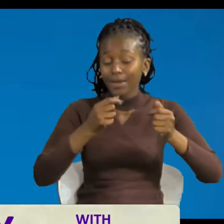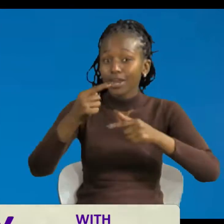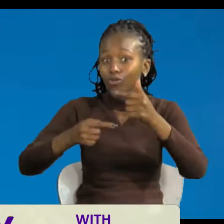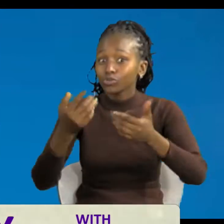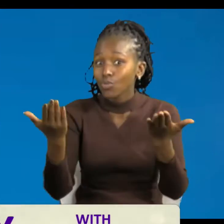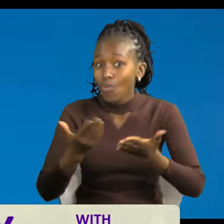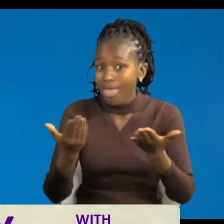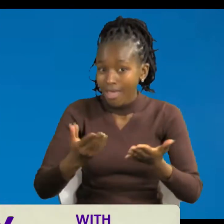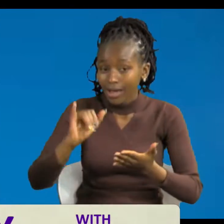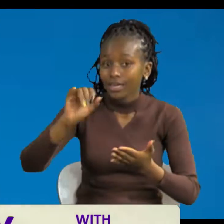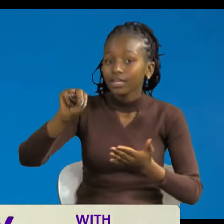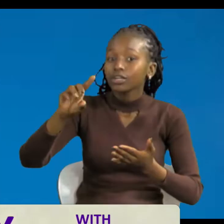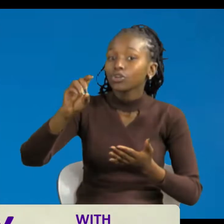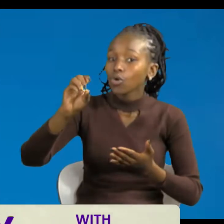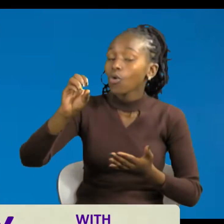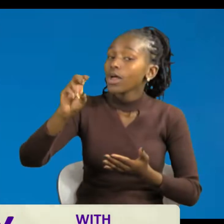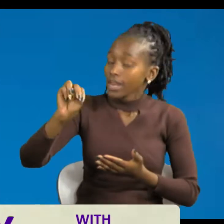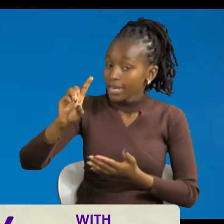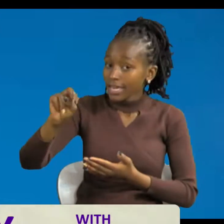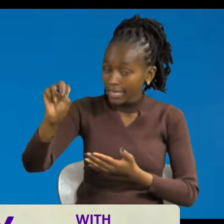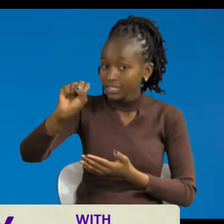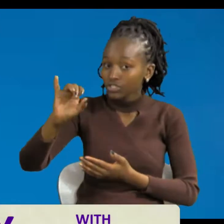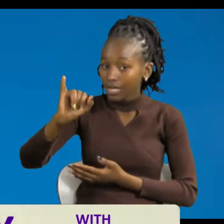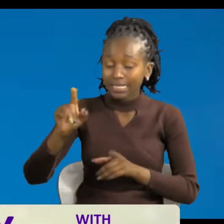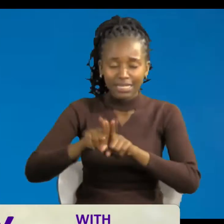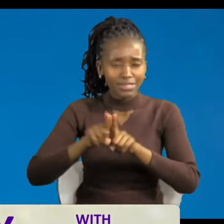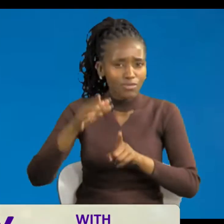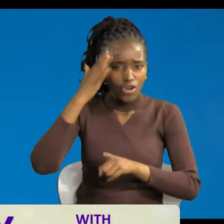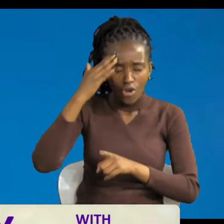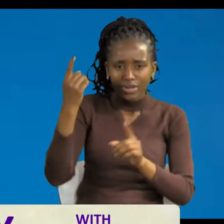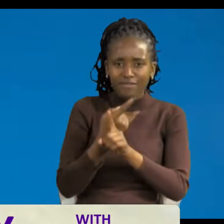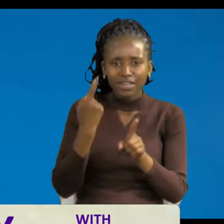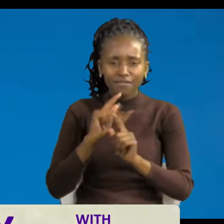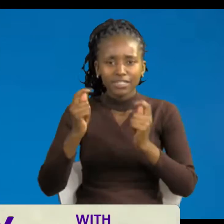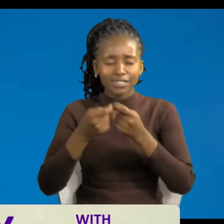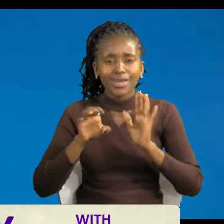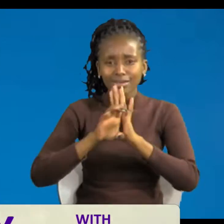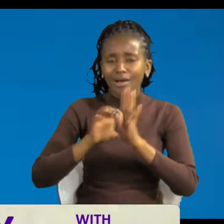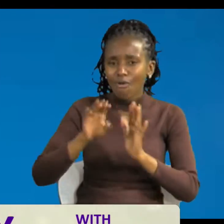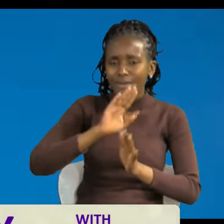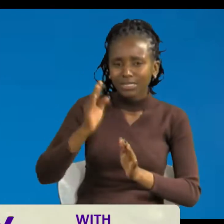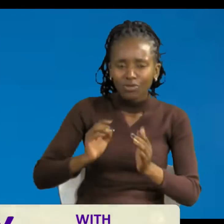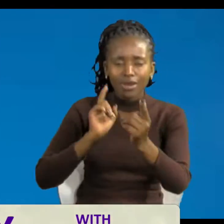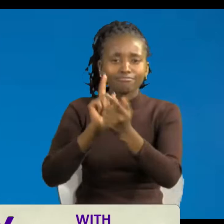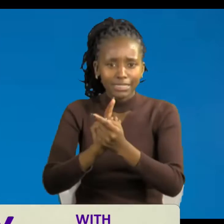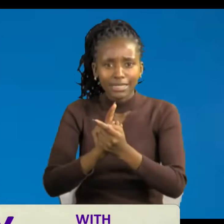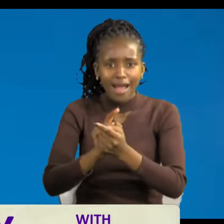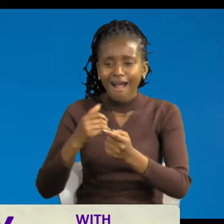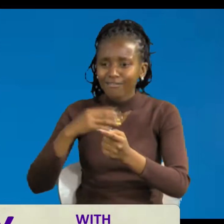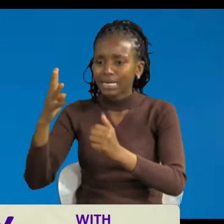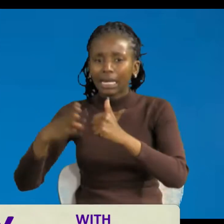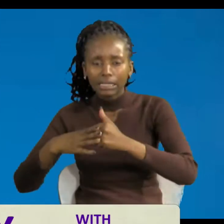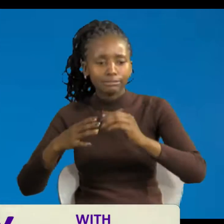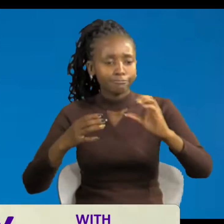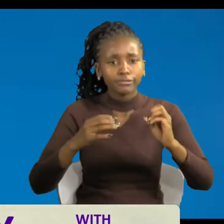are promising a lot of action, especially teams like Brazil, who are thumping their rivals 9-0. That is,